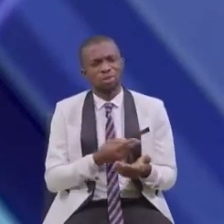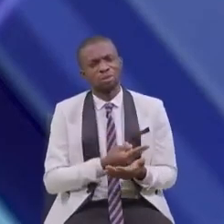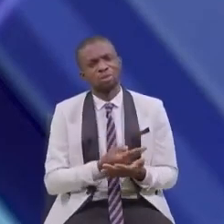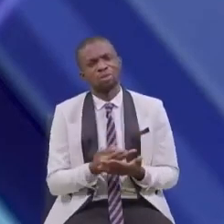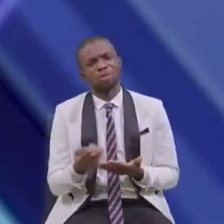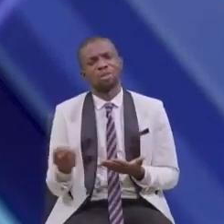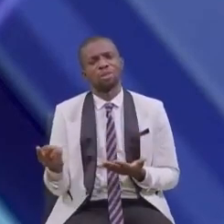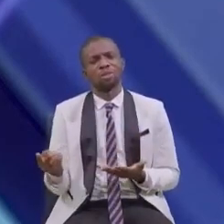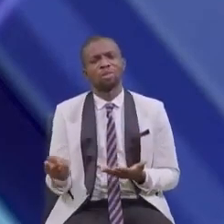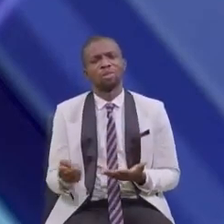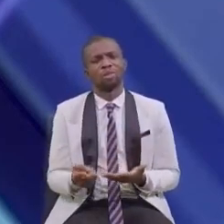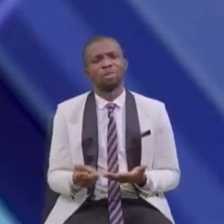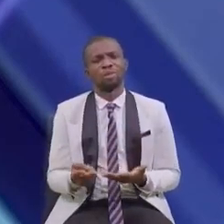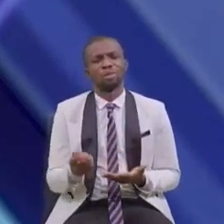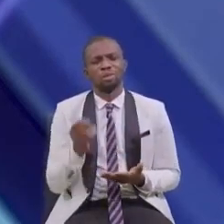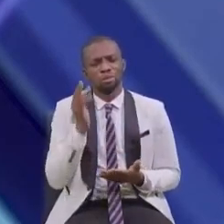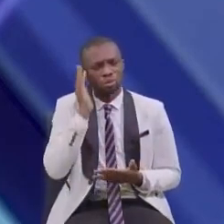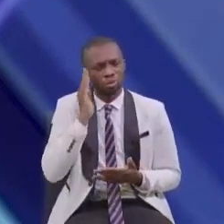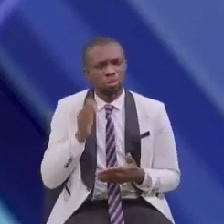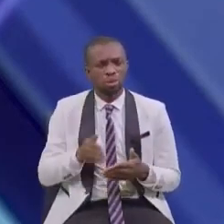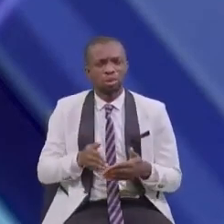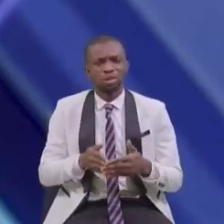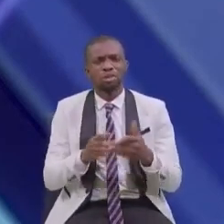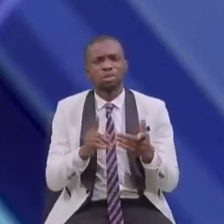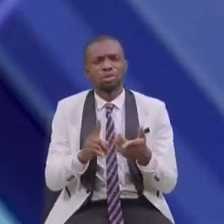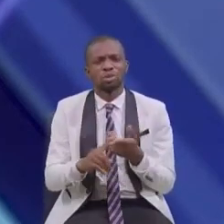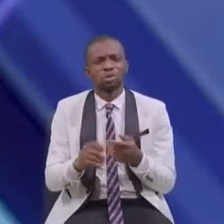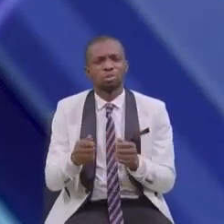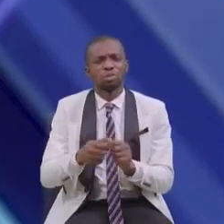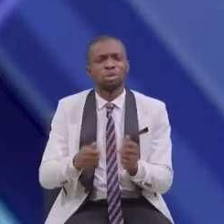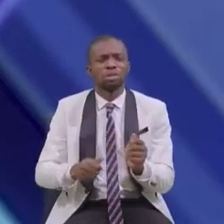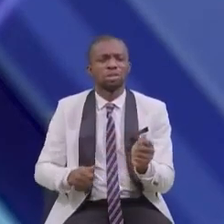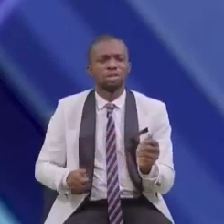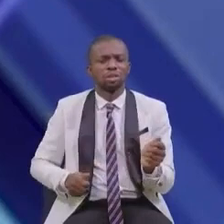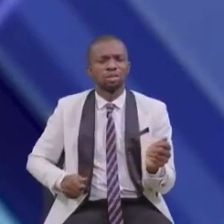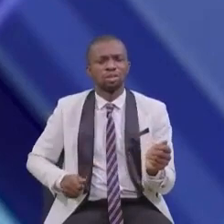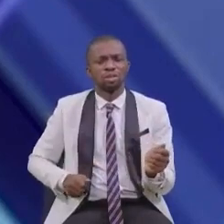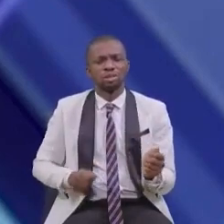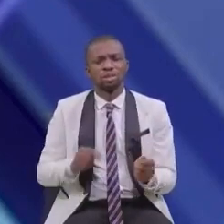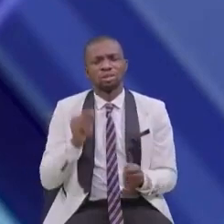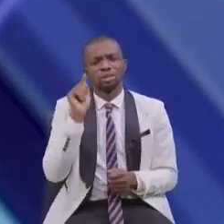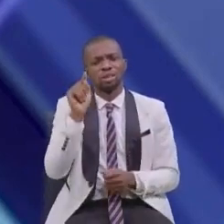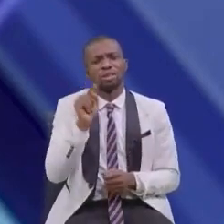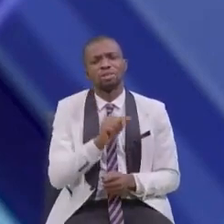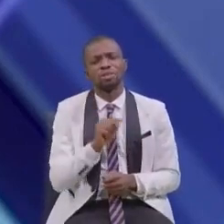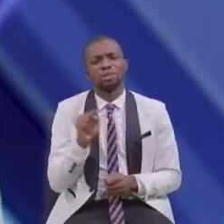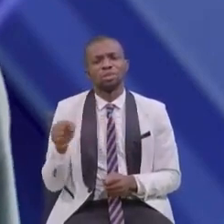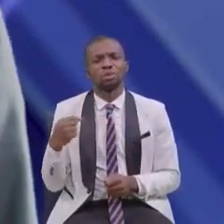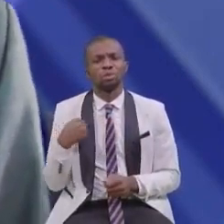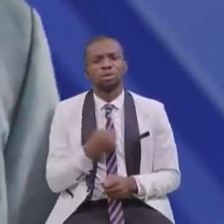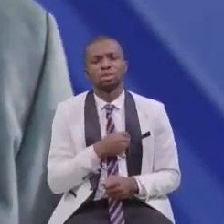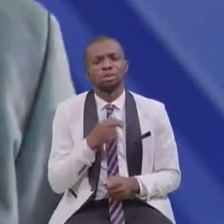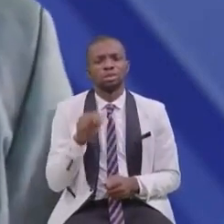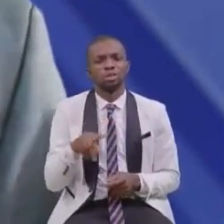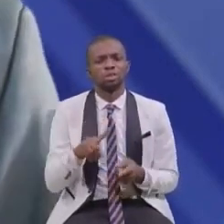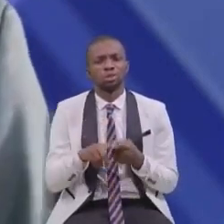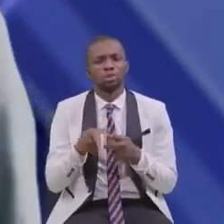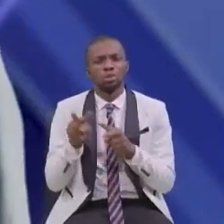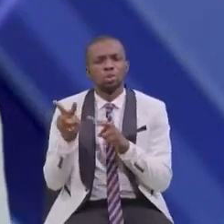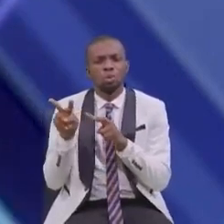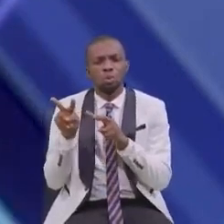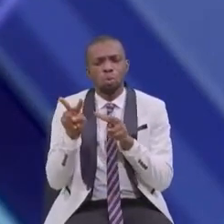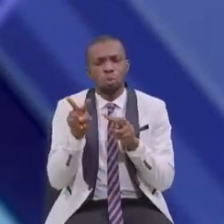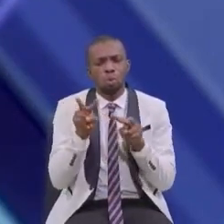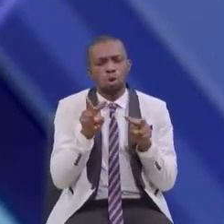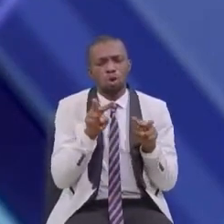will lead to backsliding. Therefore, we need to watch. We need to watch